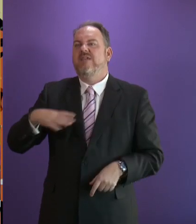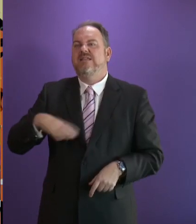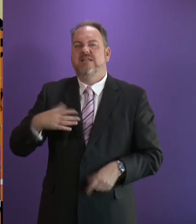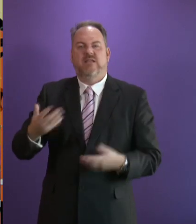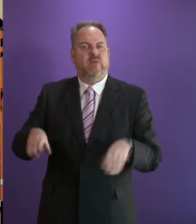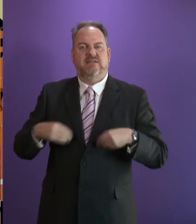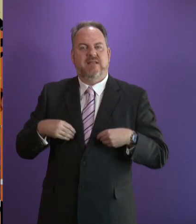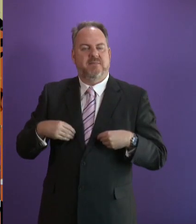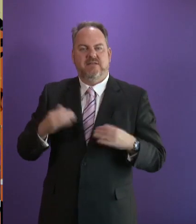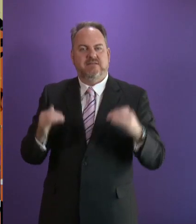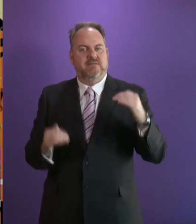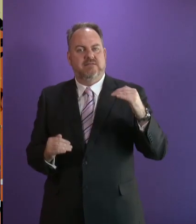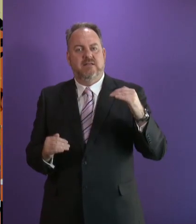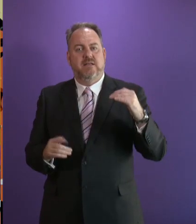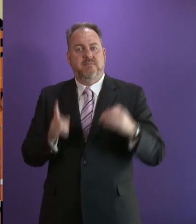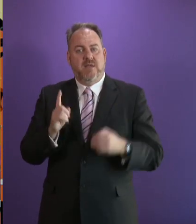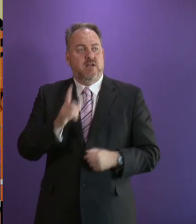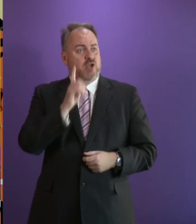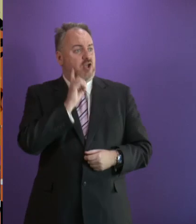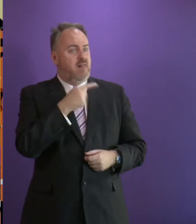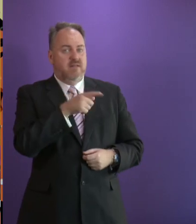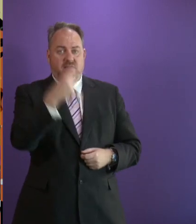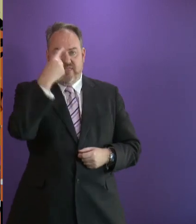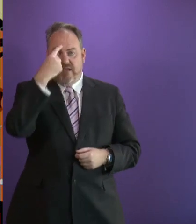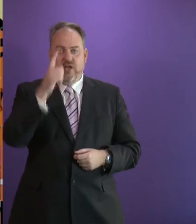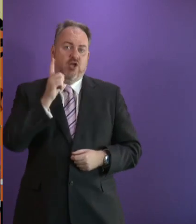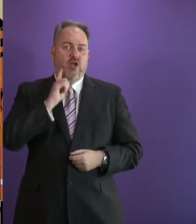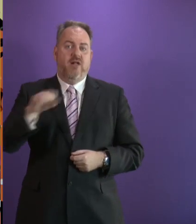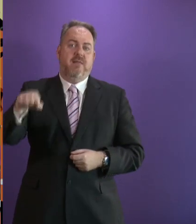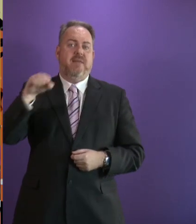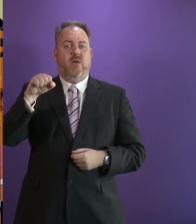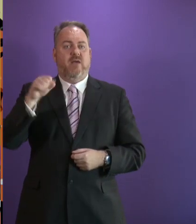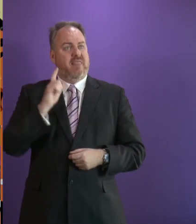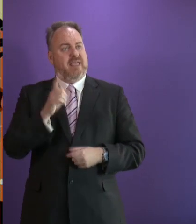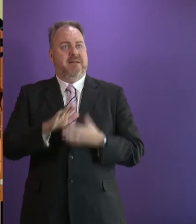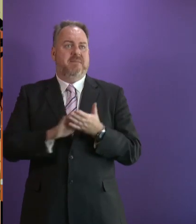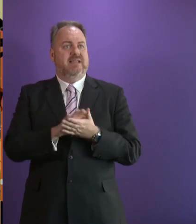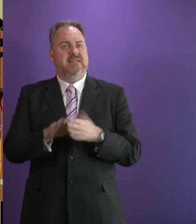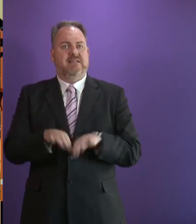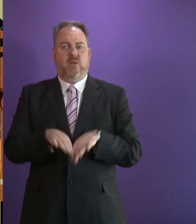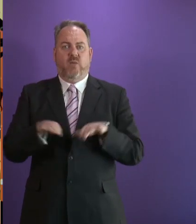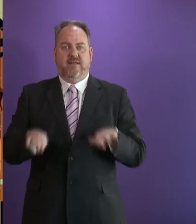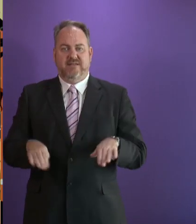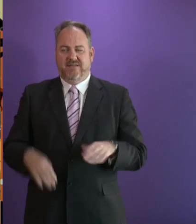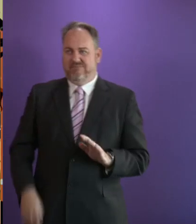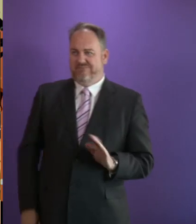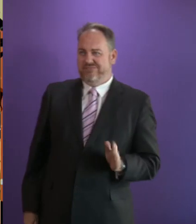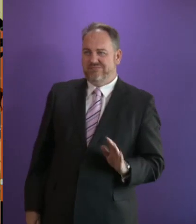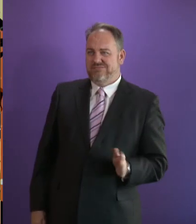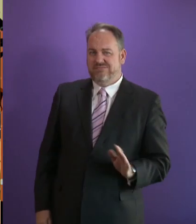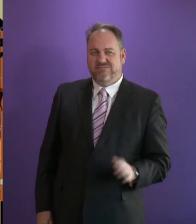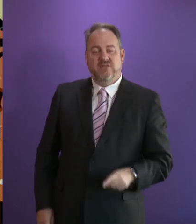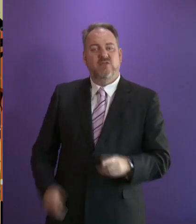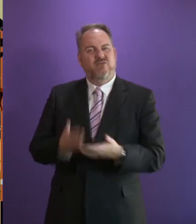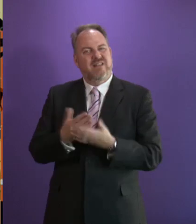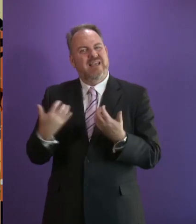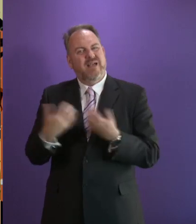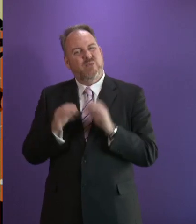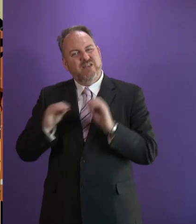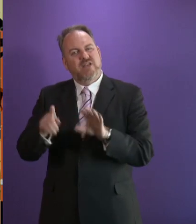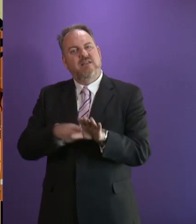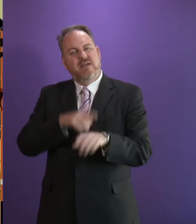but also girls who think that girl power means equality. So how do we educate young